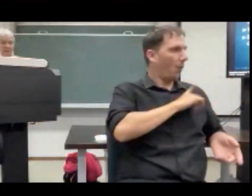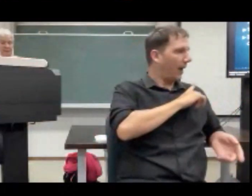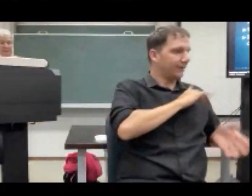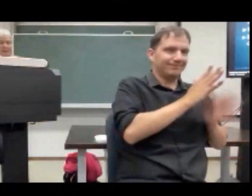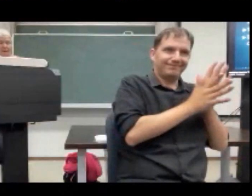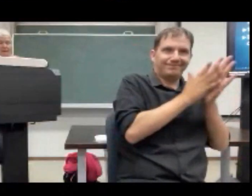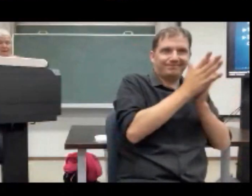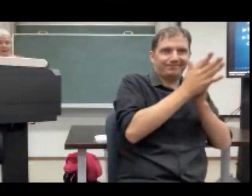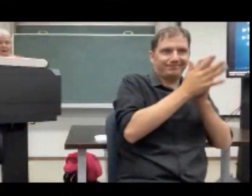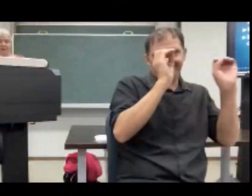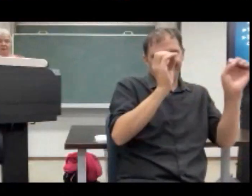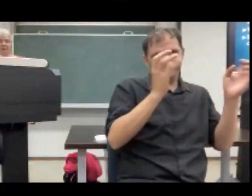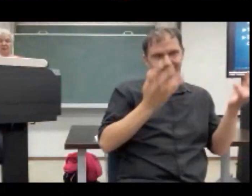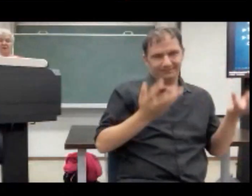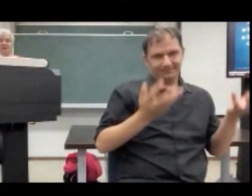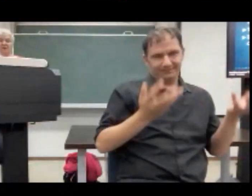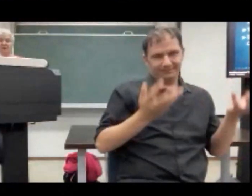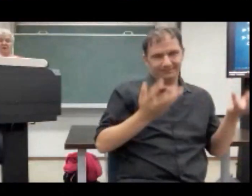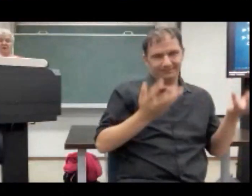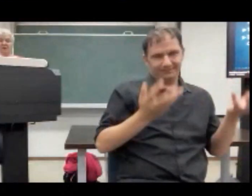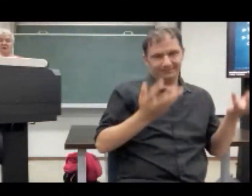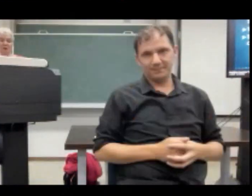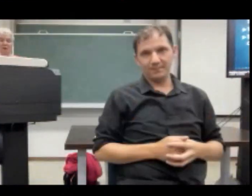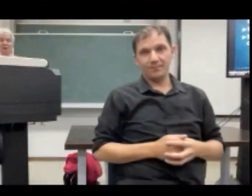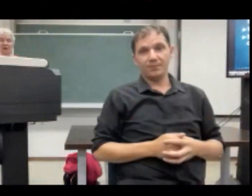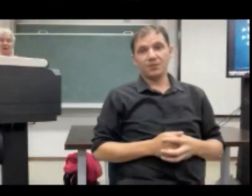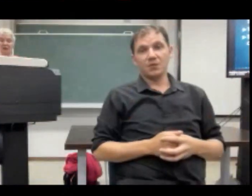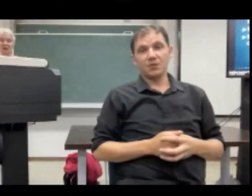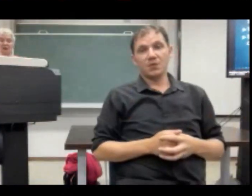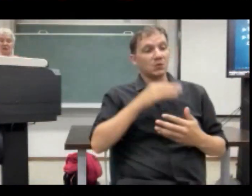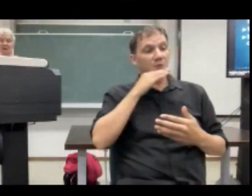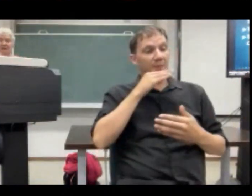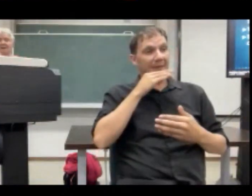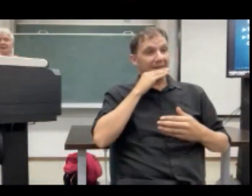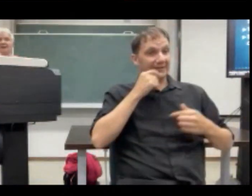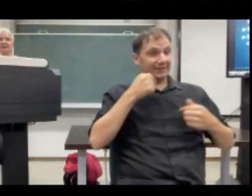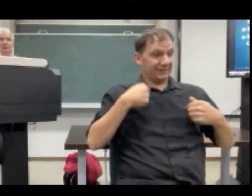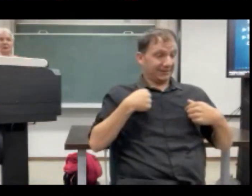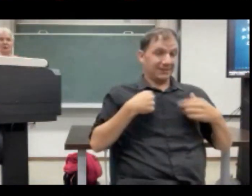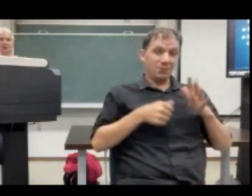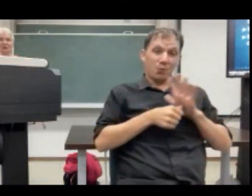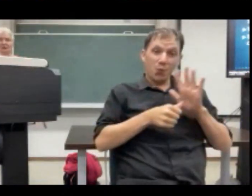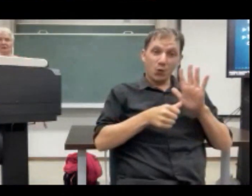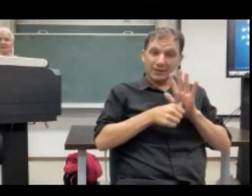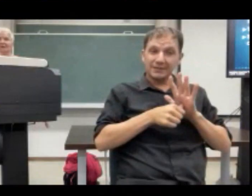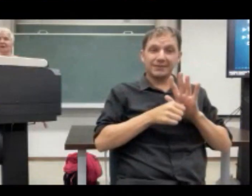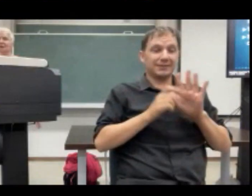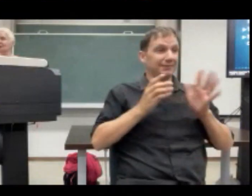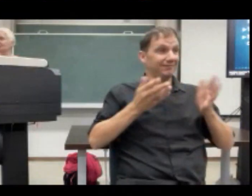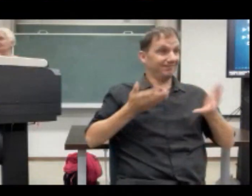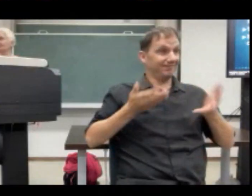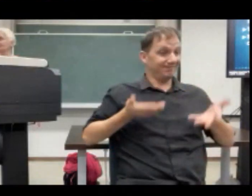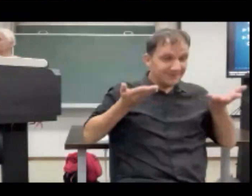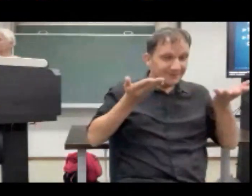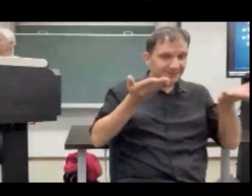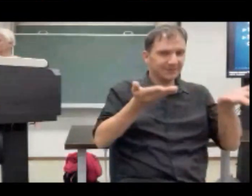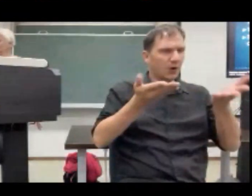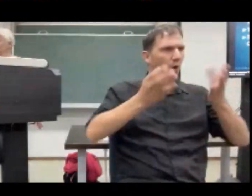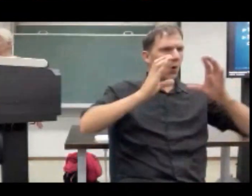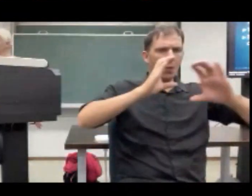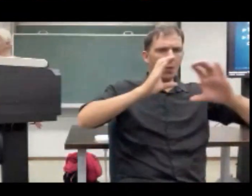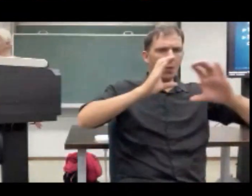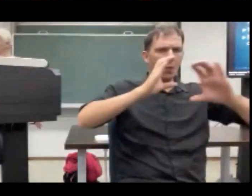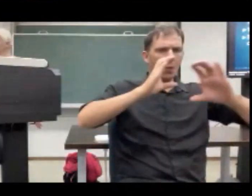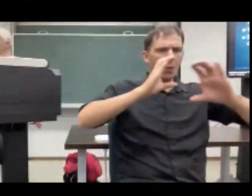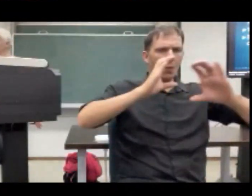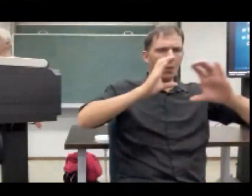dealt with. And the provision of services with good communication possibilities is woeful. I could use stronger words, I